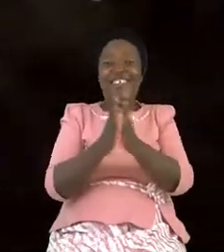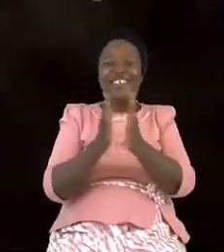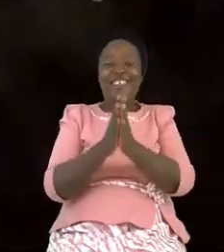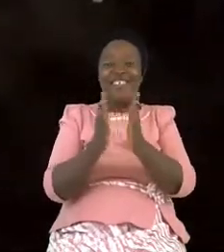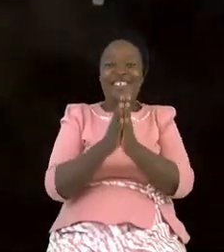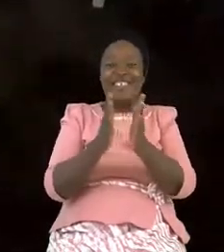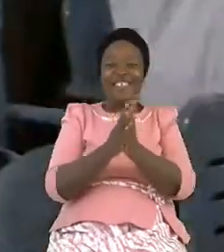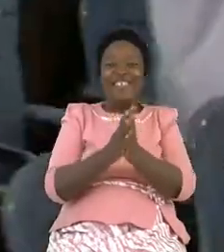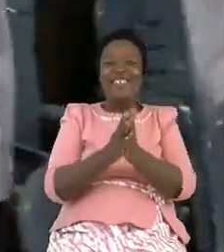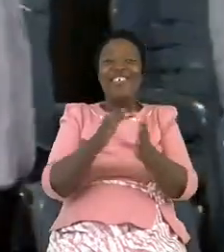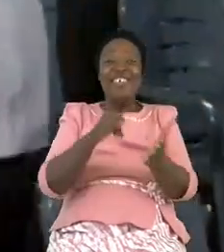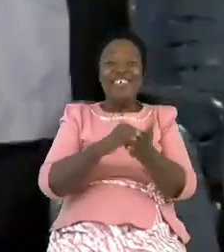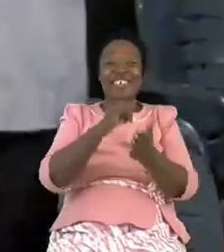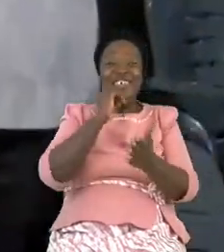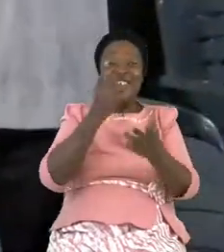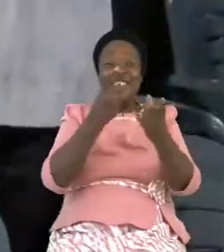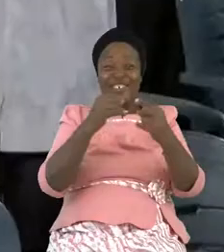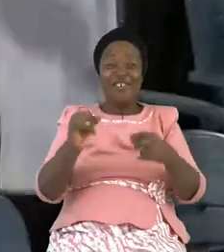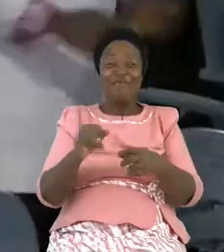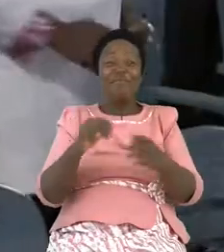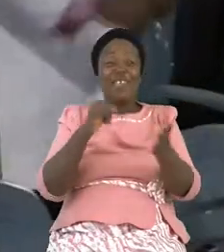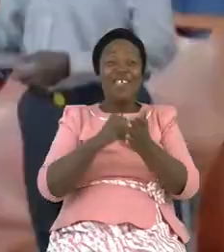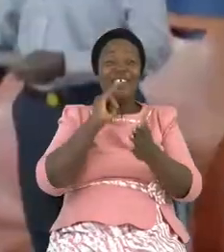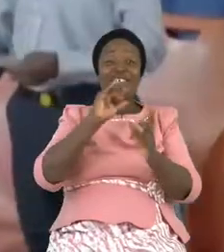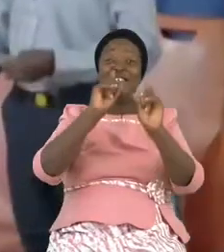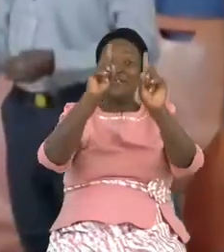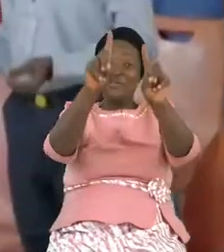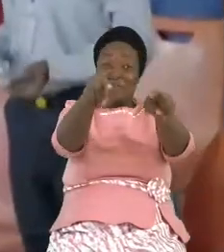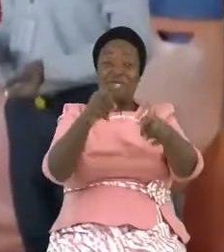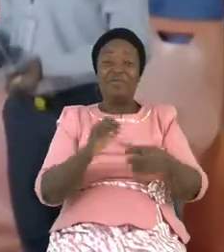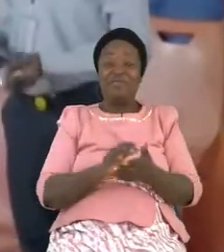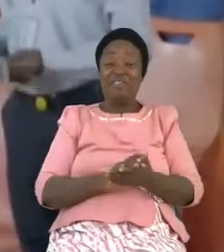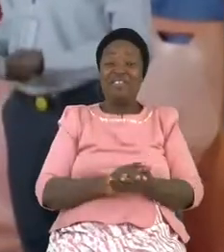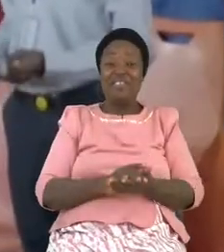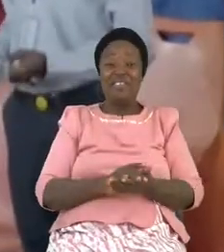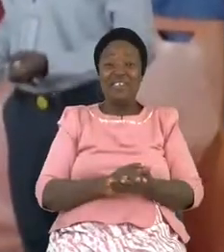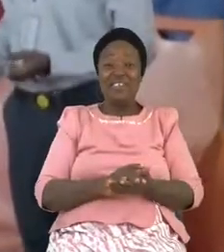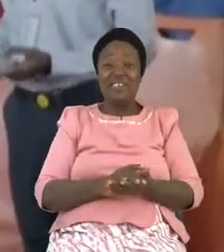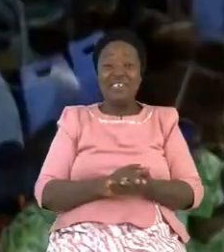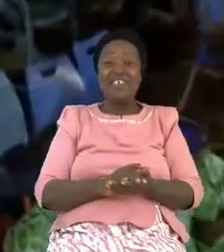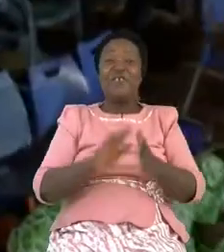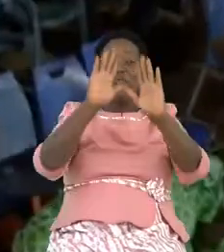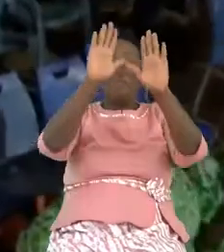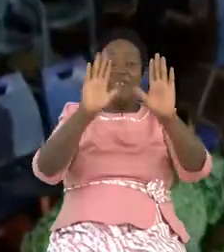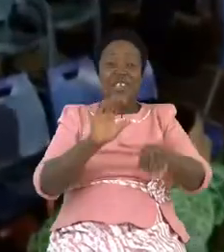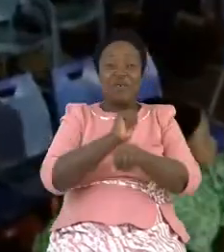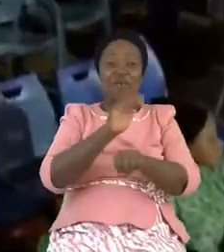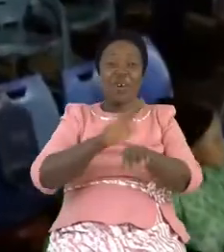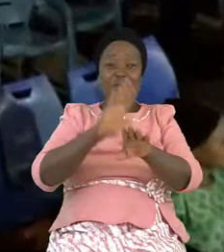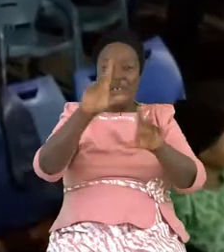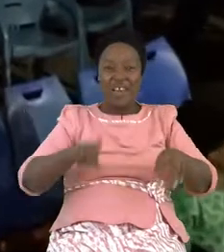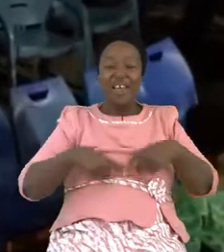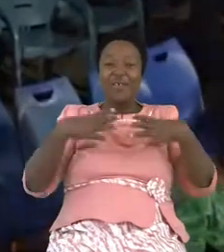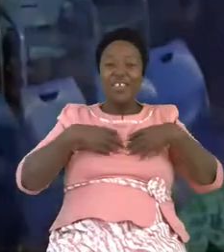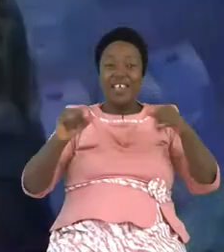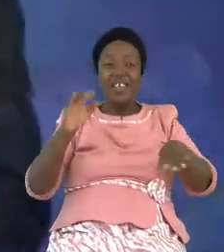It's coming. I said it's coming. Miracle upon your life. Healing upon